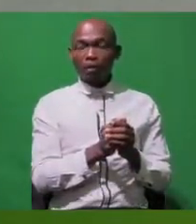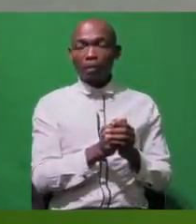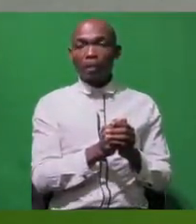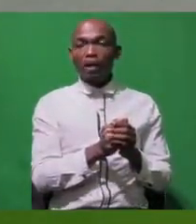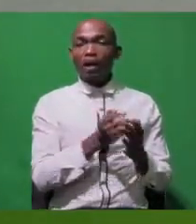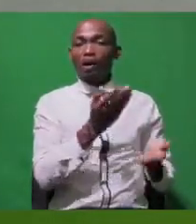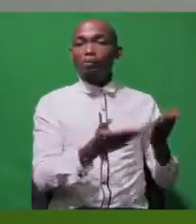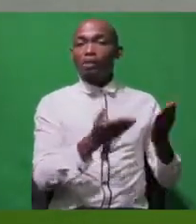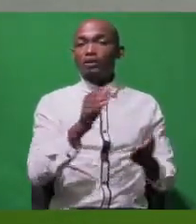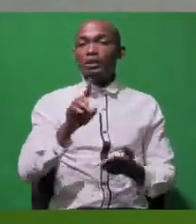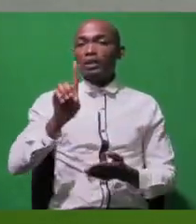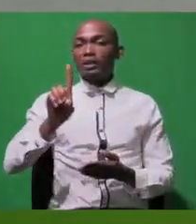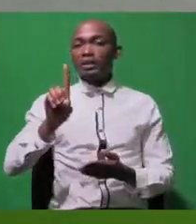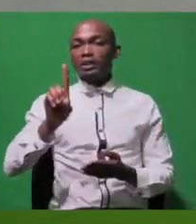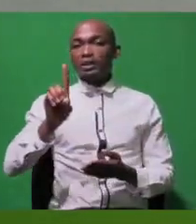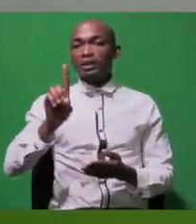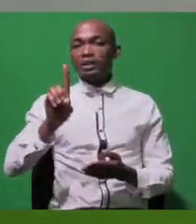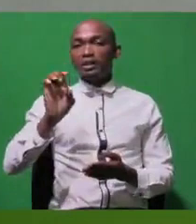Is